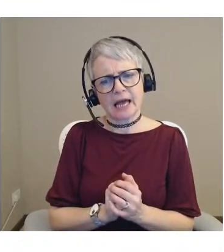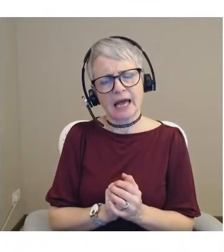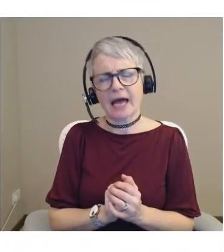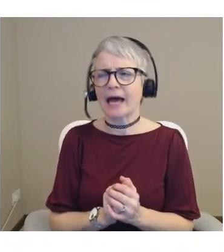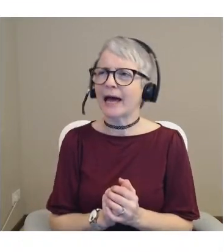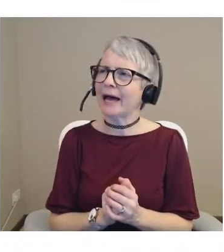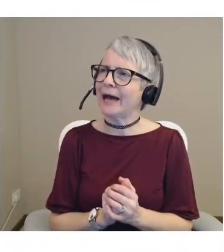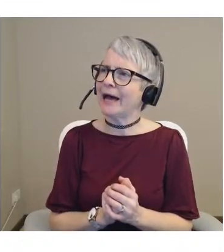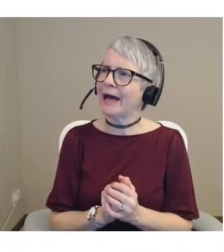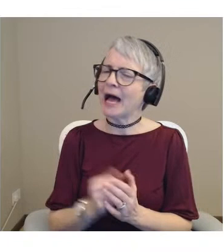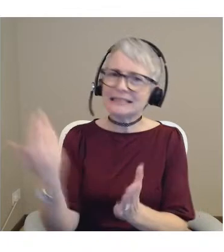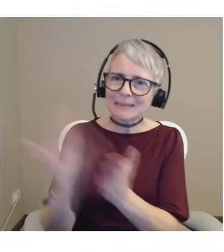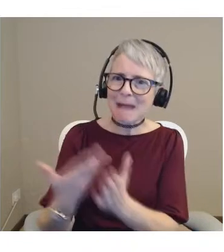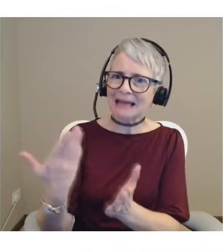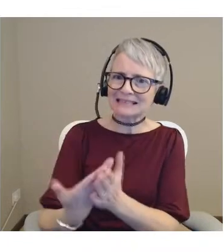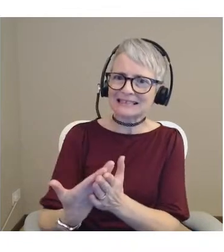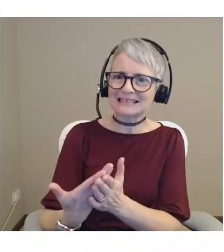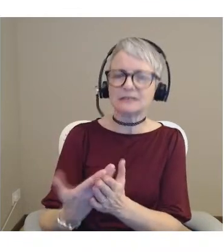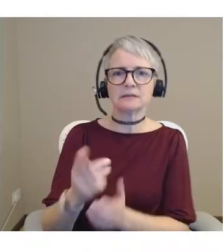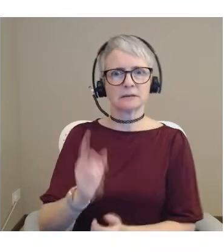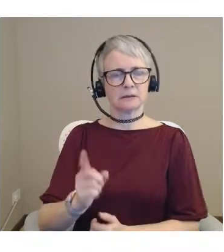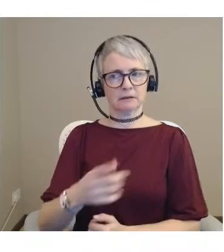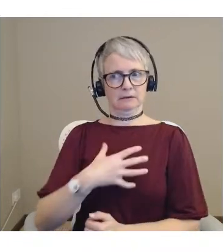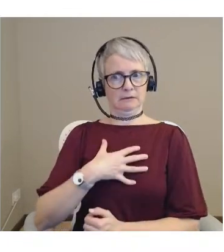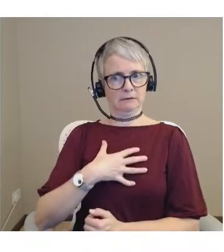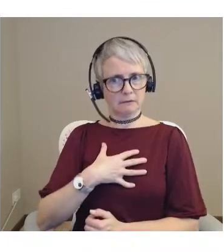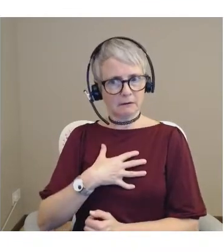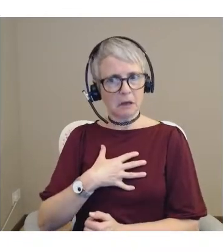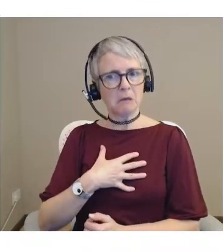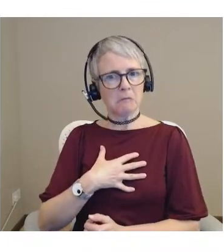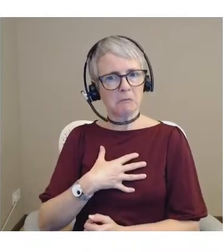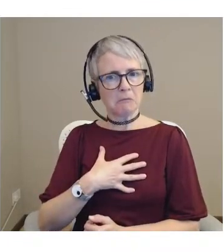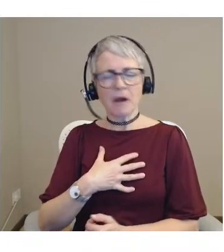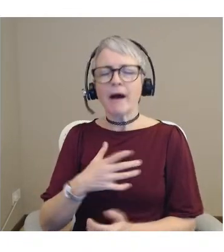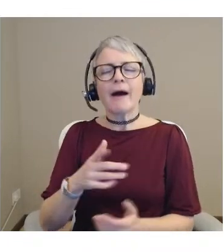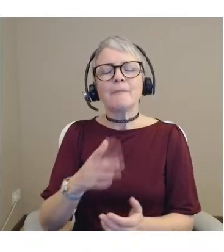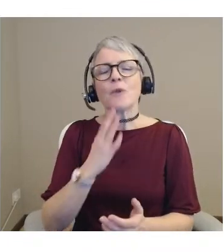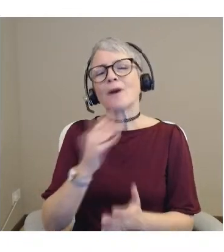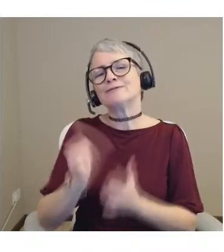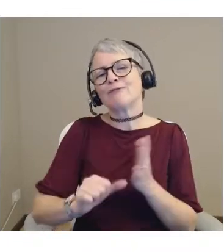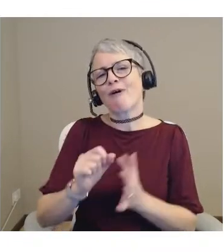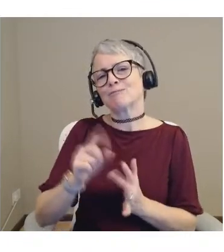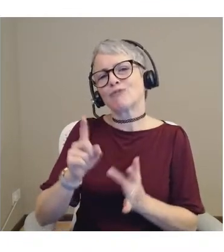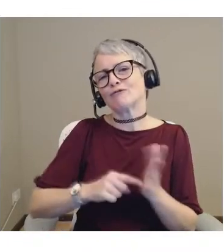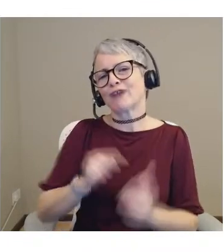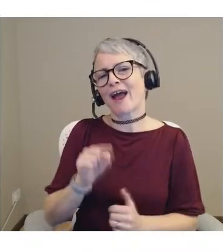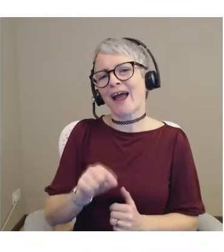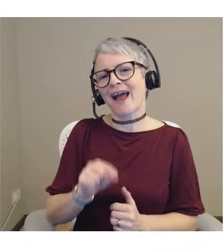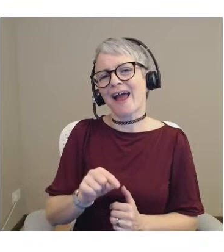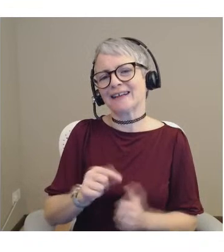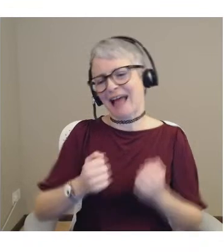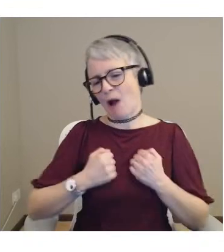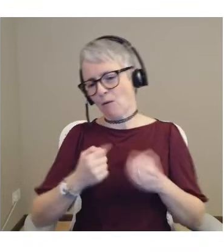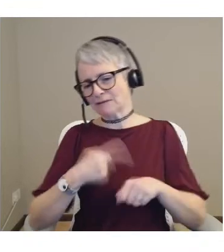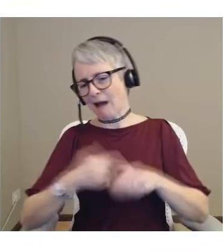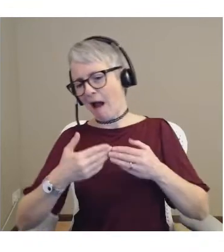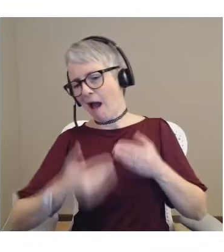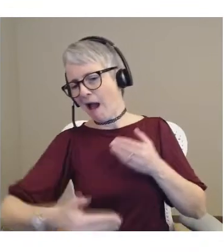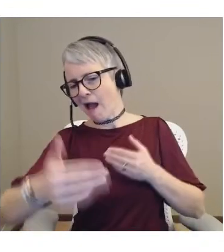demand for these devices. I mean, I wasn't sure at the beginning of the project whether, given the timescales that we were working to, we'd be able to